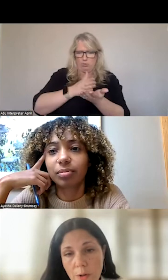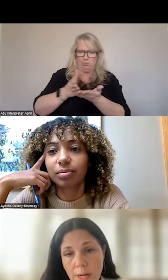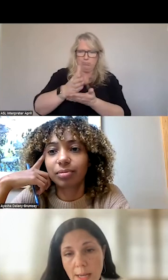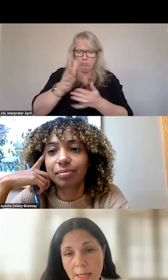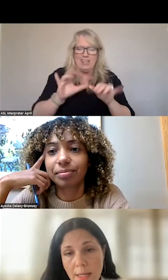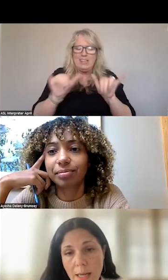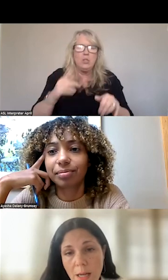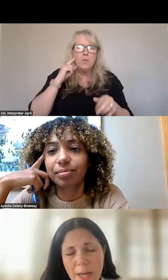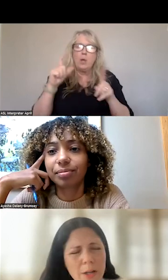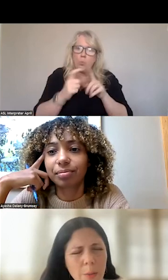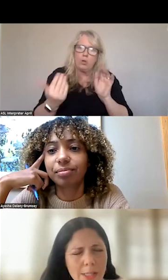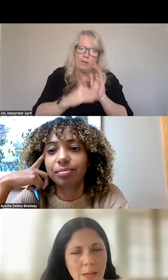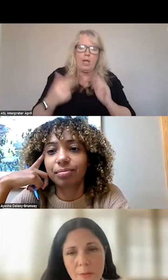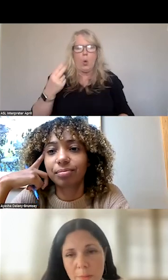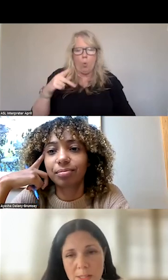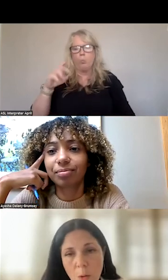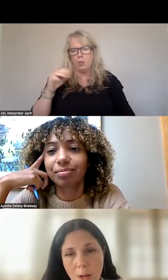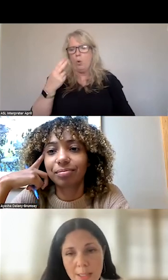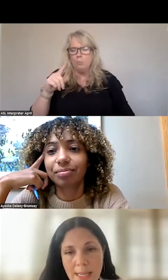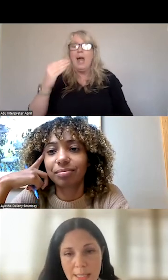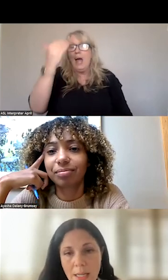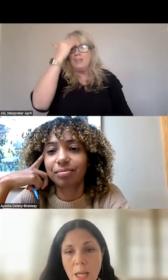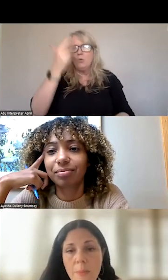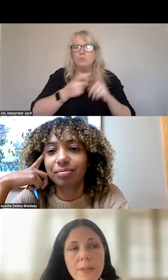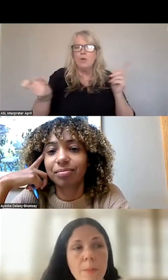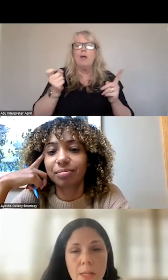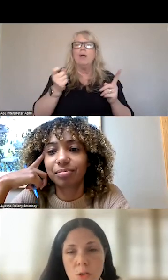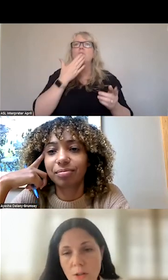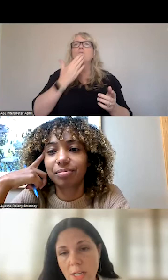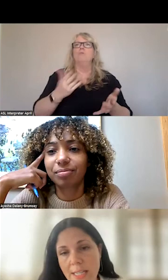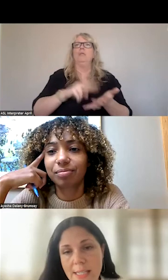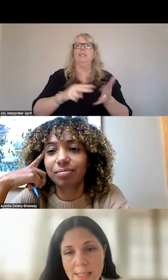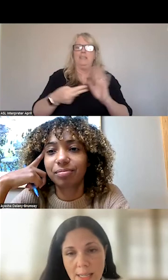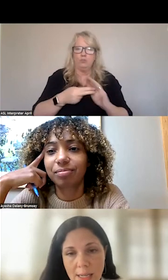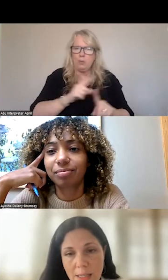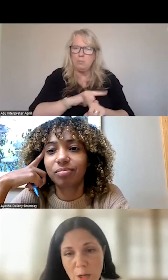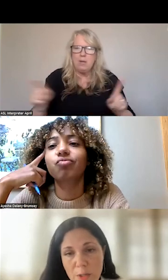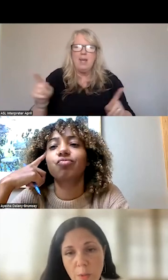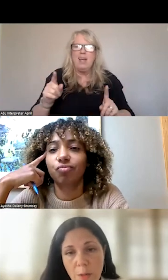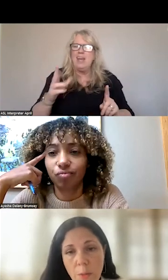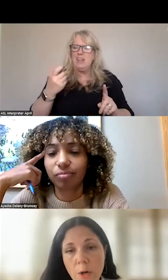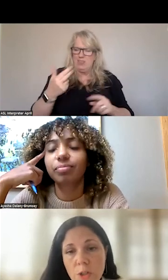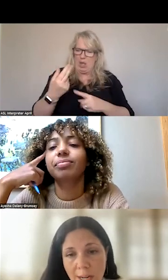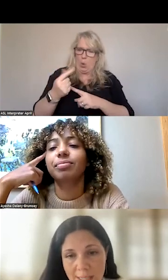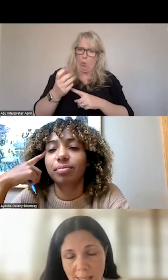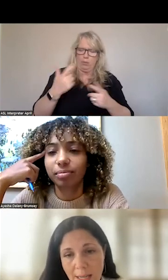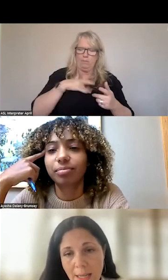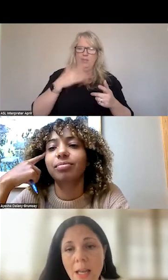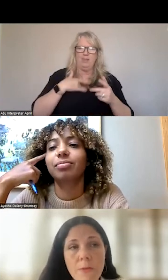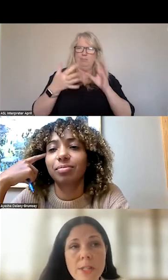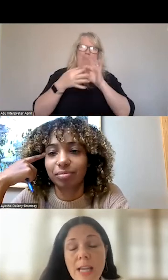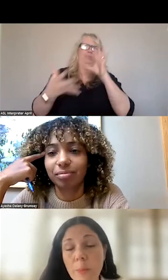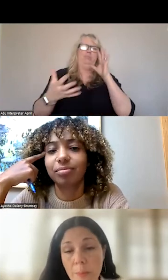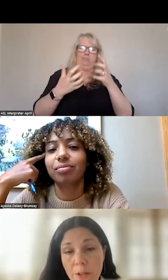and over again. I know where it's coming from. It's so well intended, but I think making sure there's not a disconnect there between what we're trying to